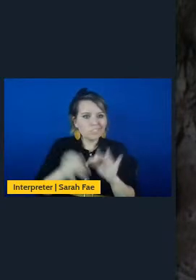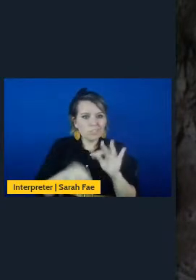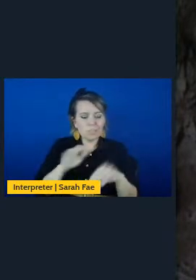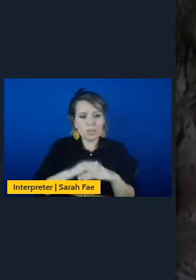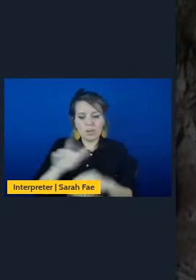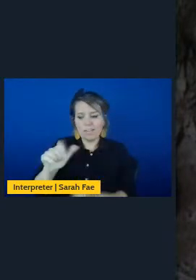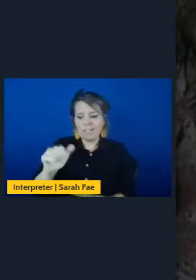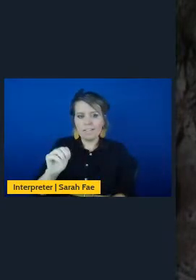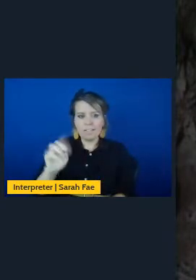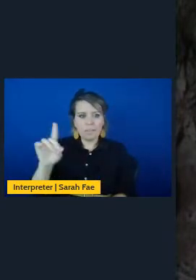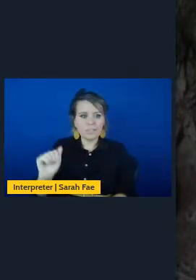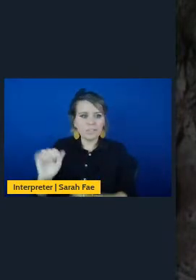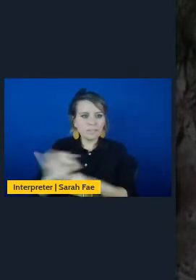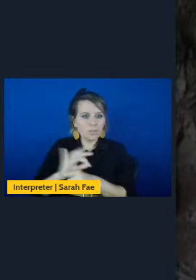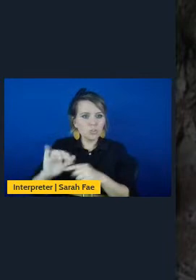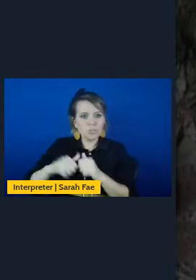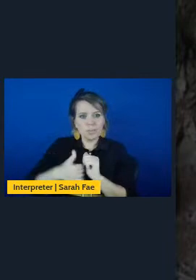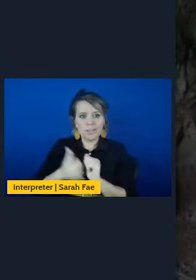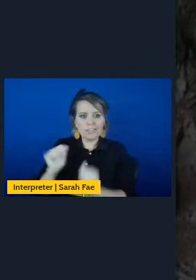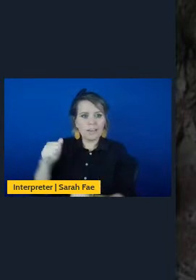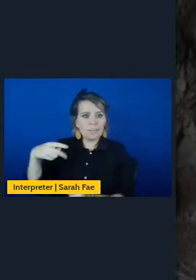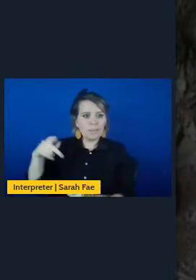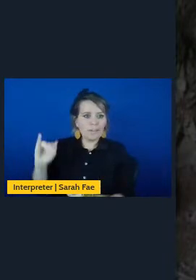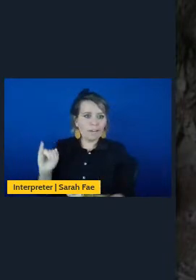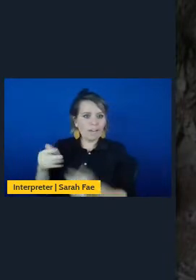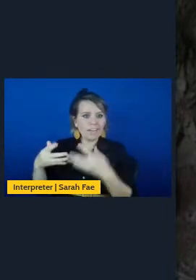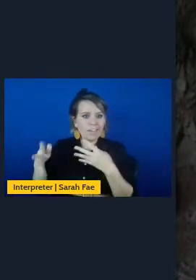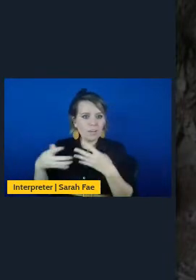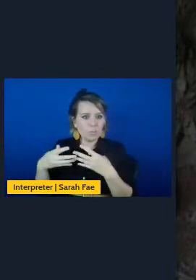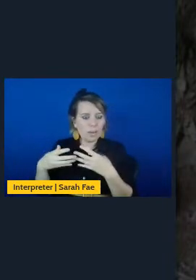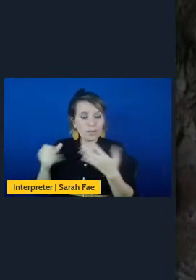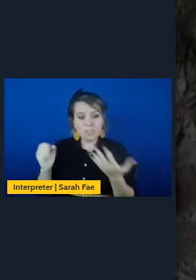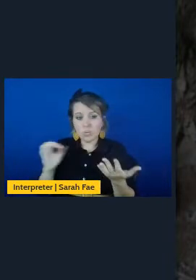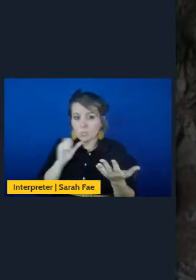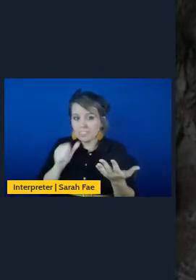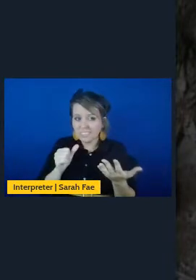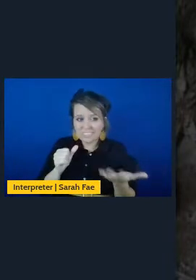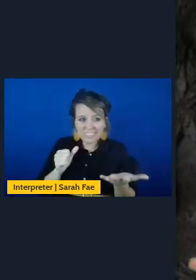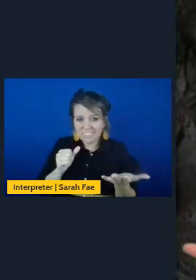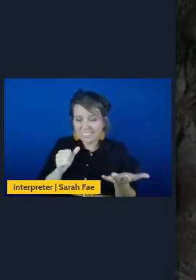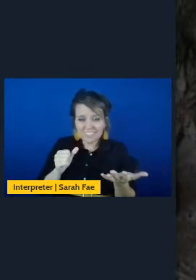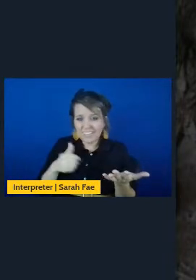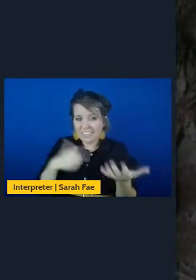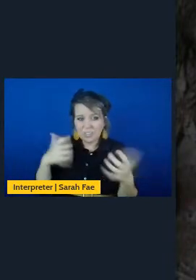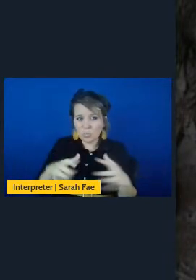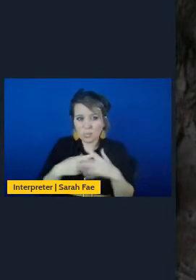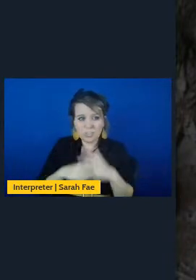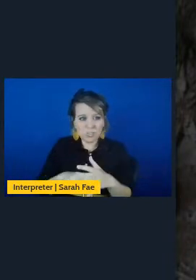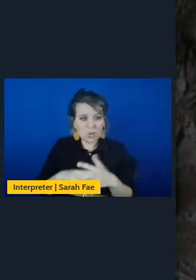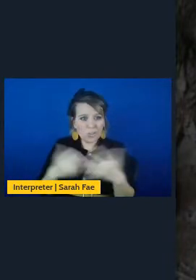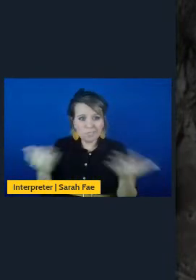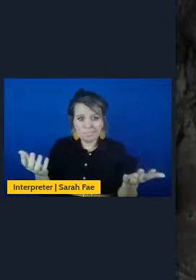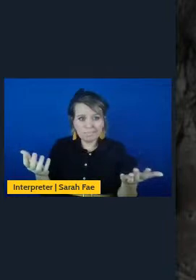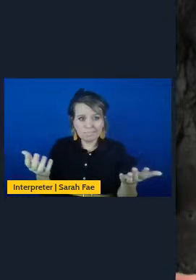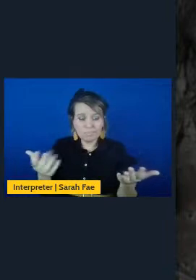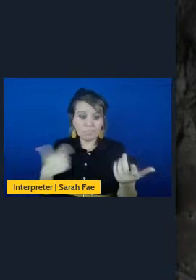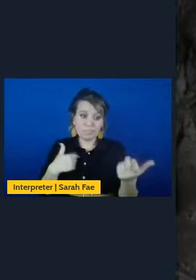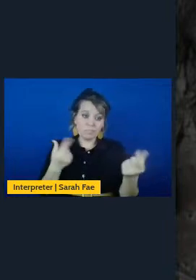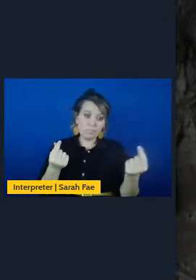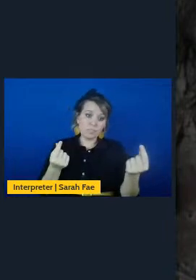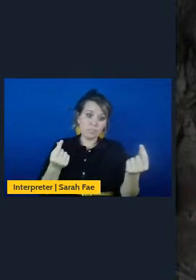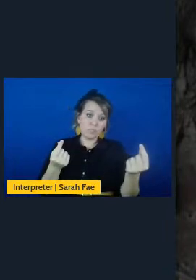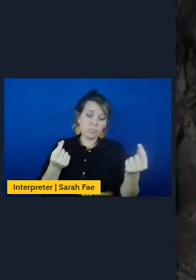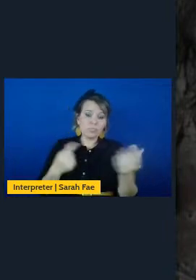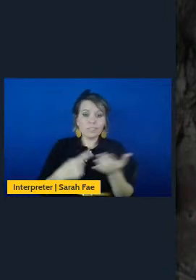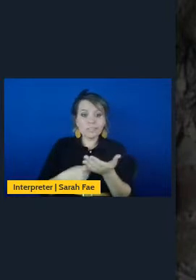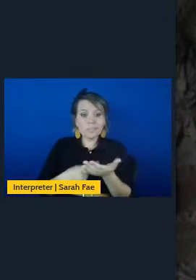function behind an API gateway. So it was a non-starter for me. What was I to do? Well, sometimes it